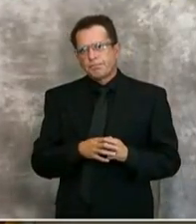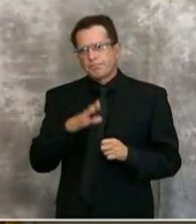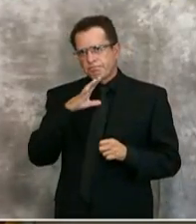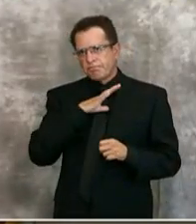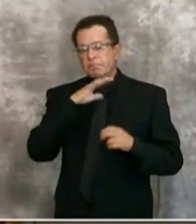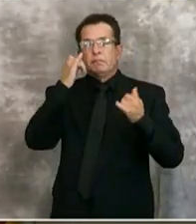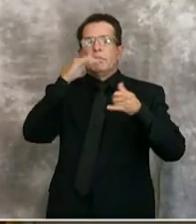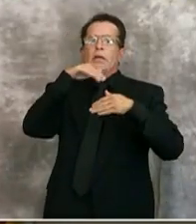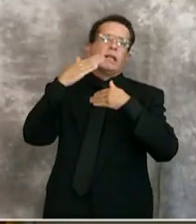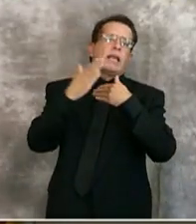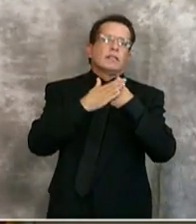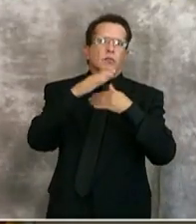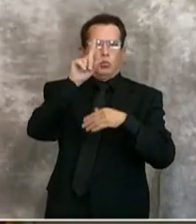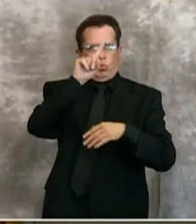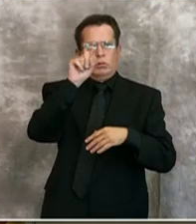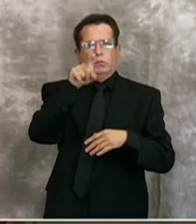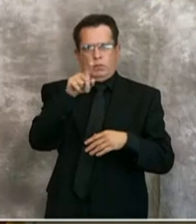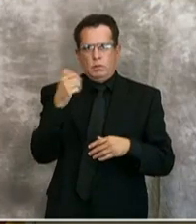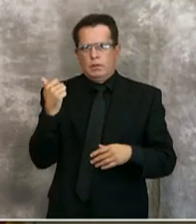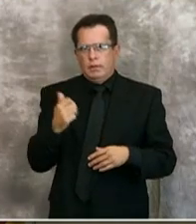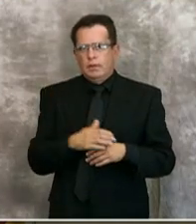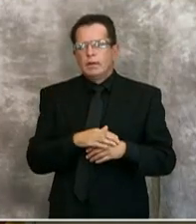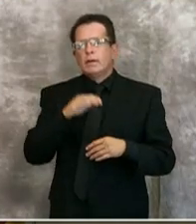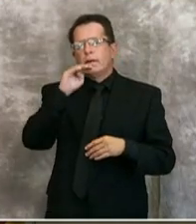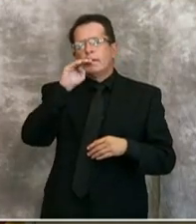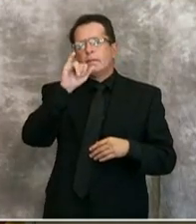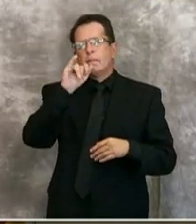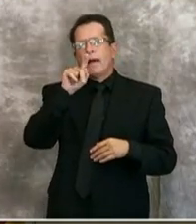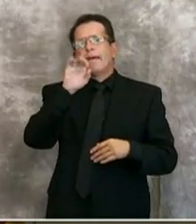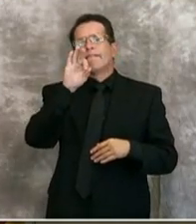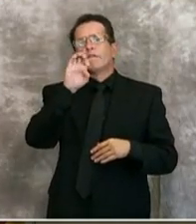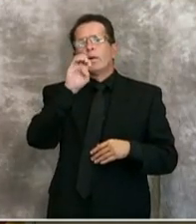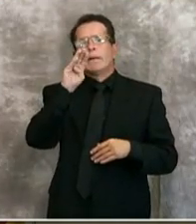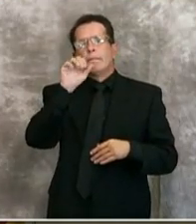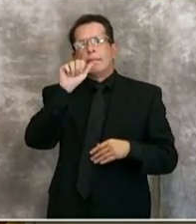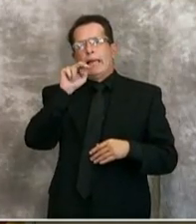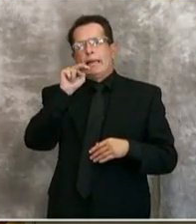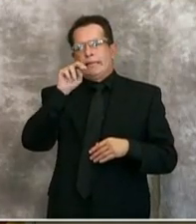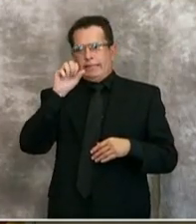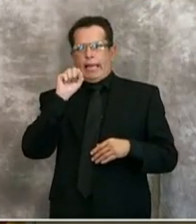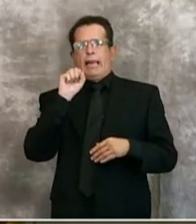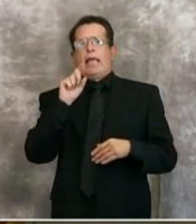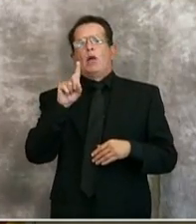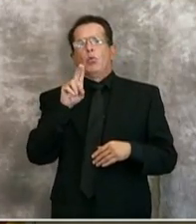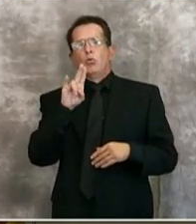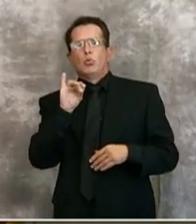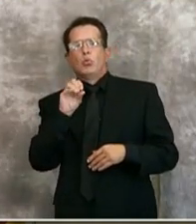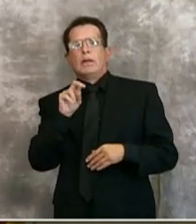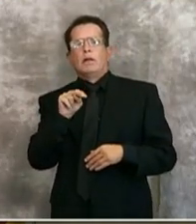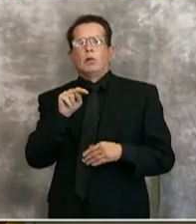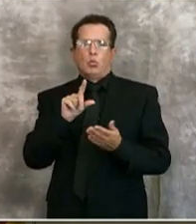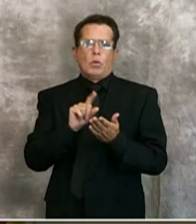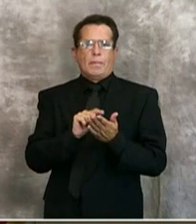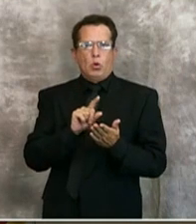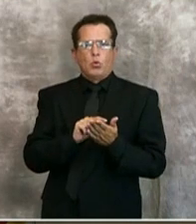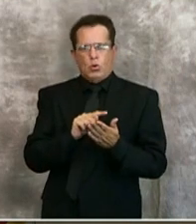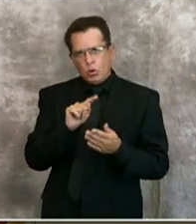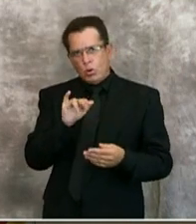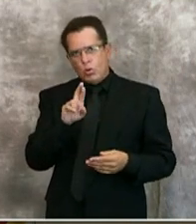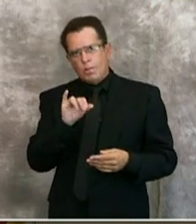Okay, let's go to the next question. Freeman with the San Diego Union Tribune. Please state your question. Oh,